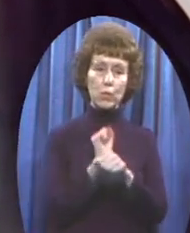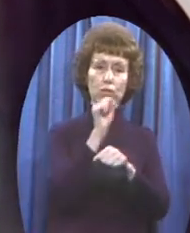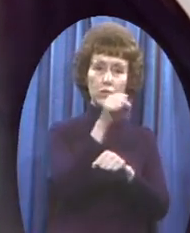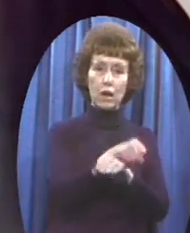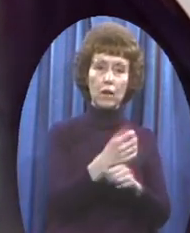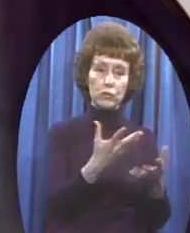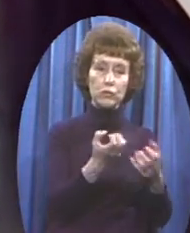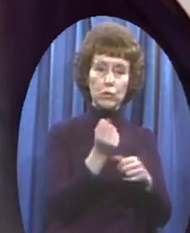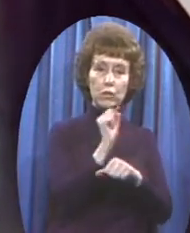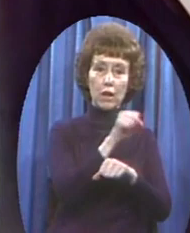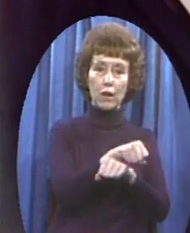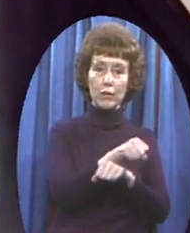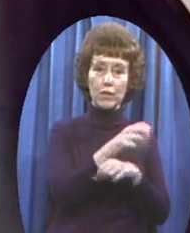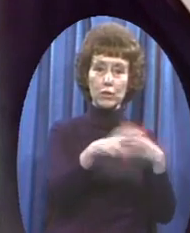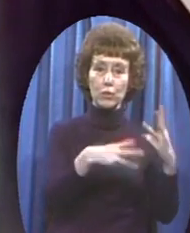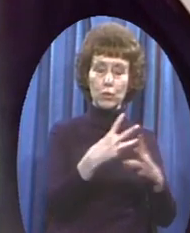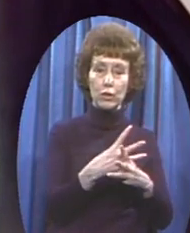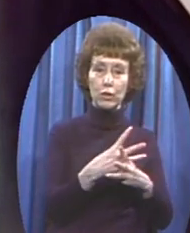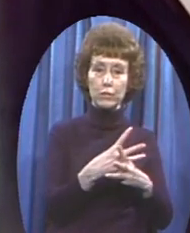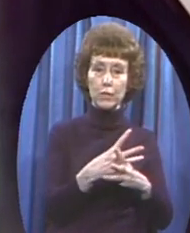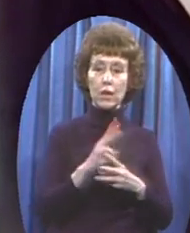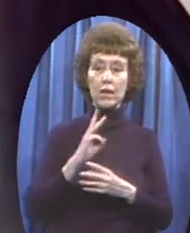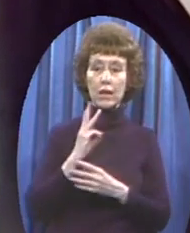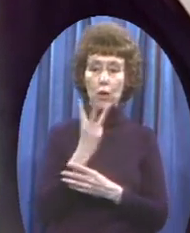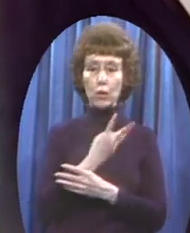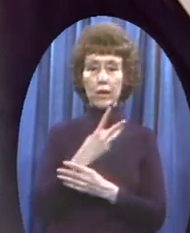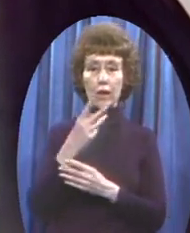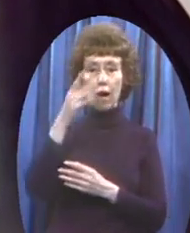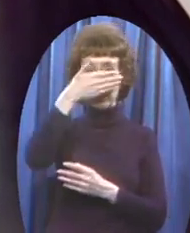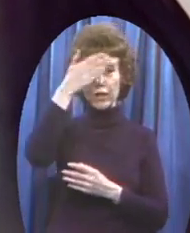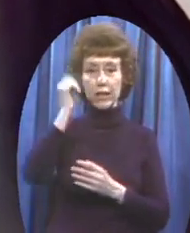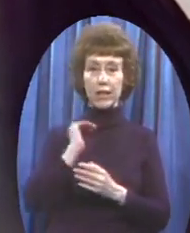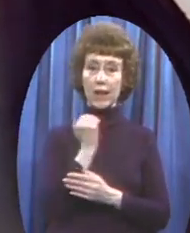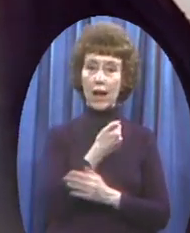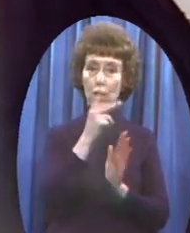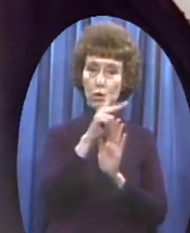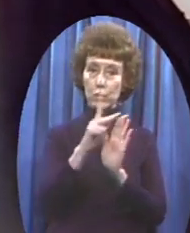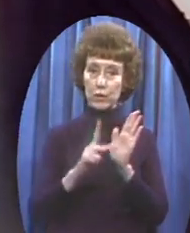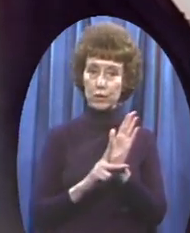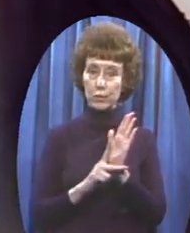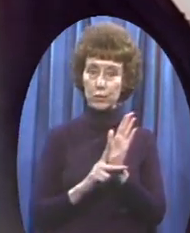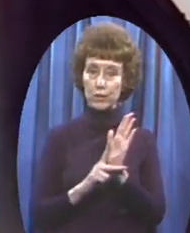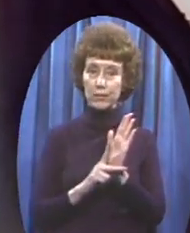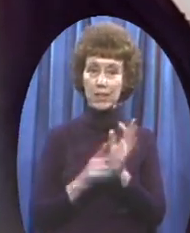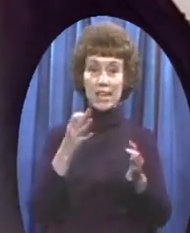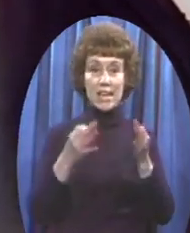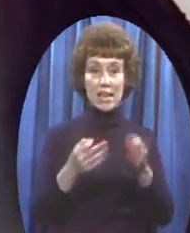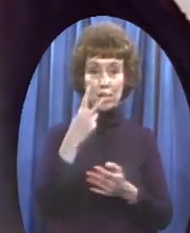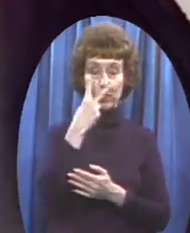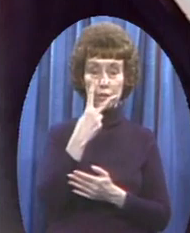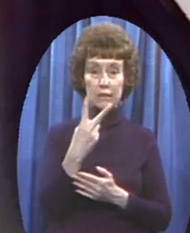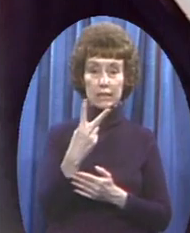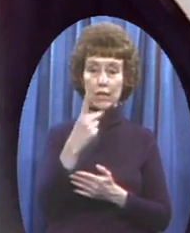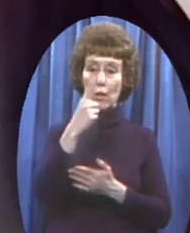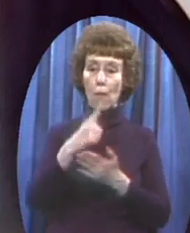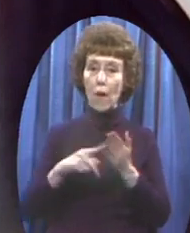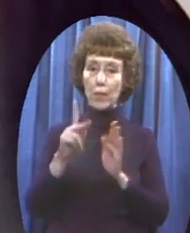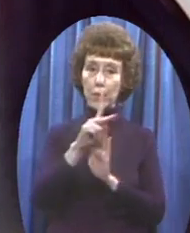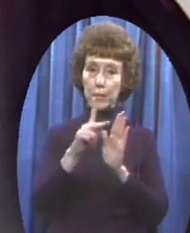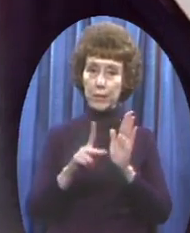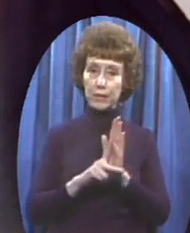6 basic principles. We're forgetting principles. If you look at the strategic pyramid upon which those principles